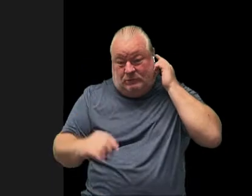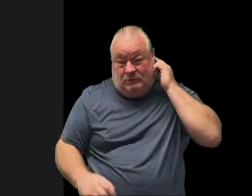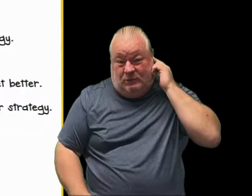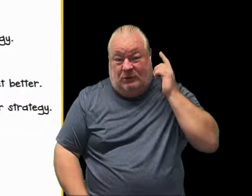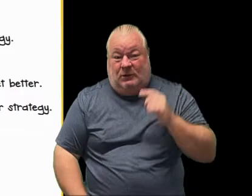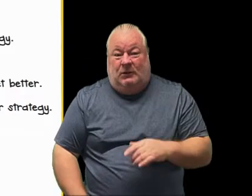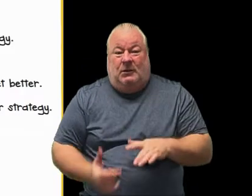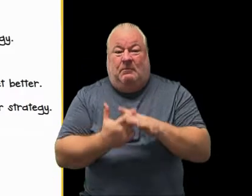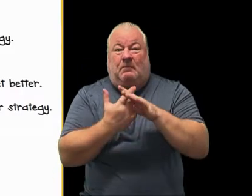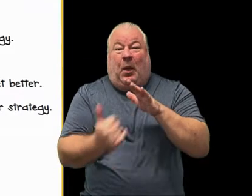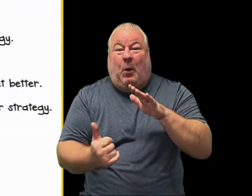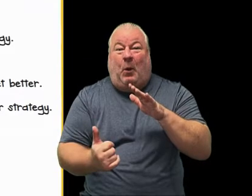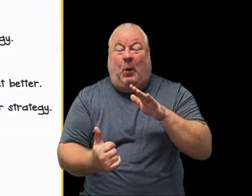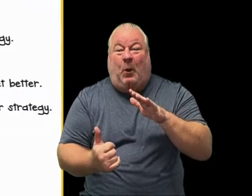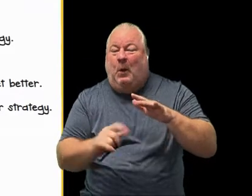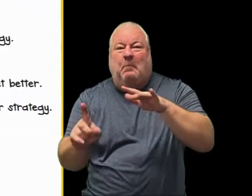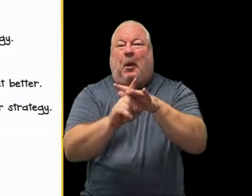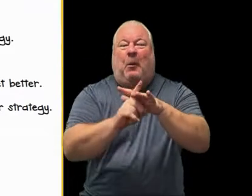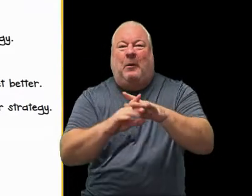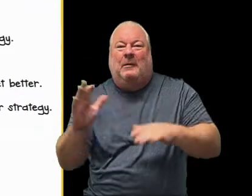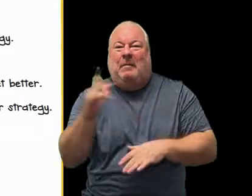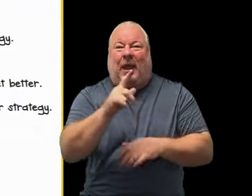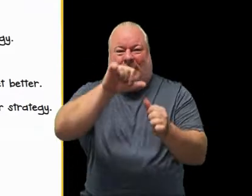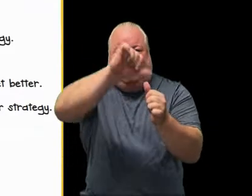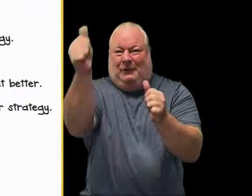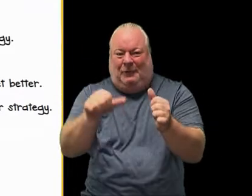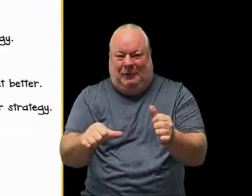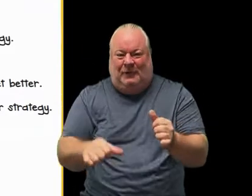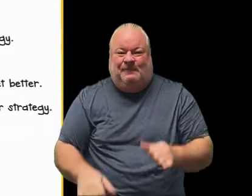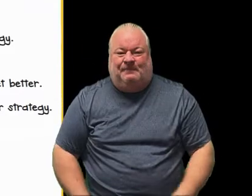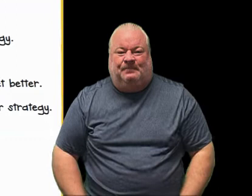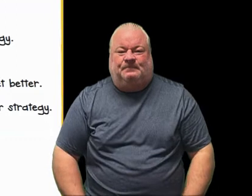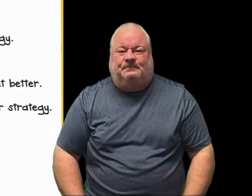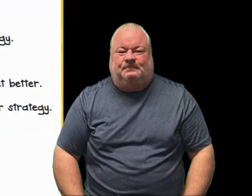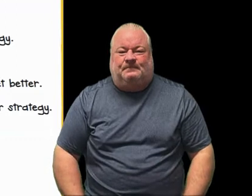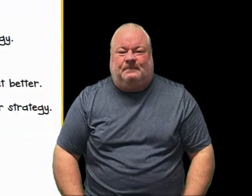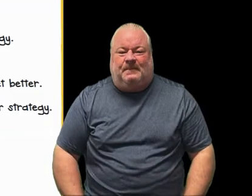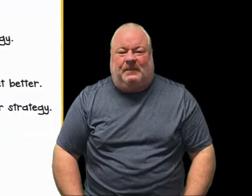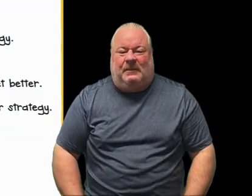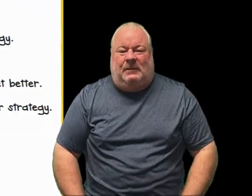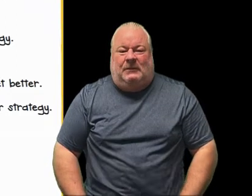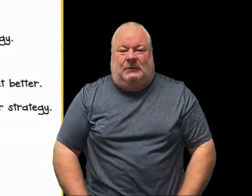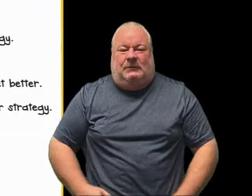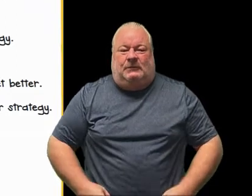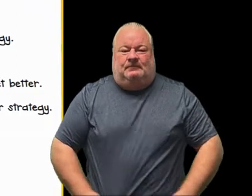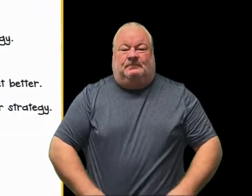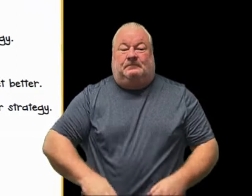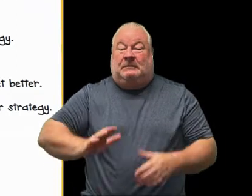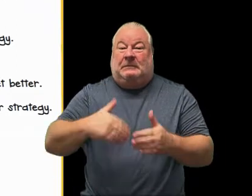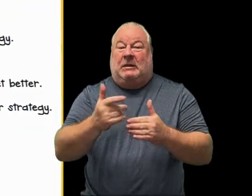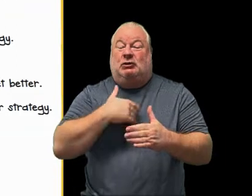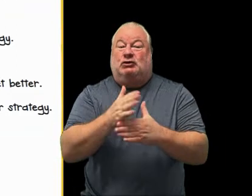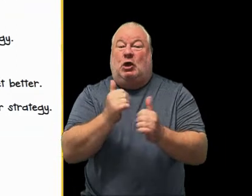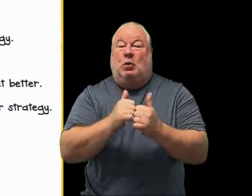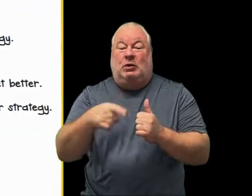I go? There I am. We'll learn about this later. The next thing I wanted to share with everybody, let